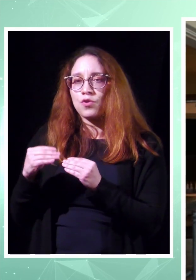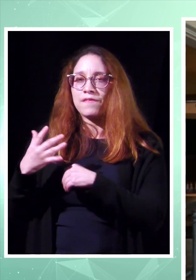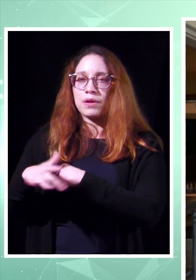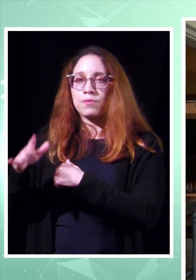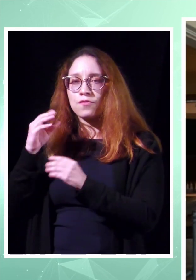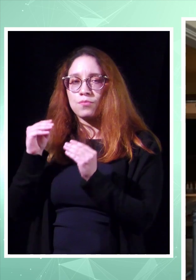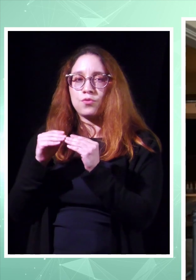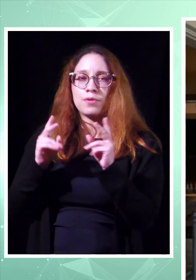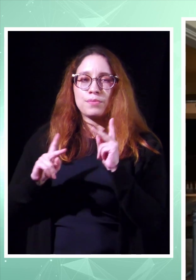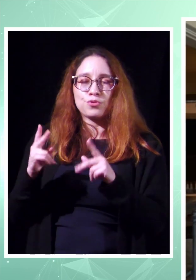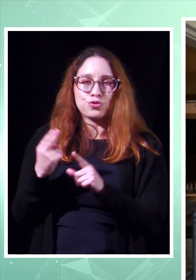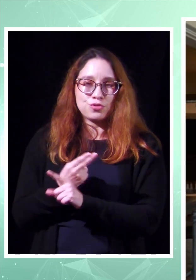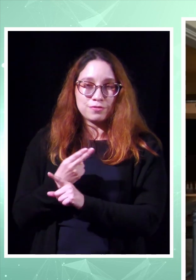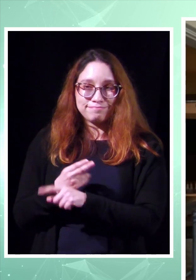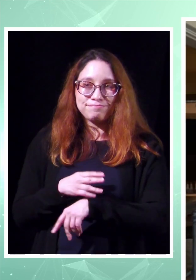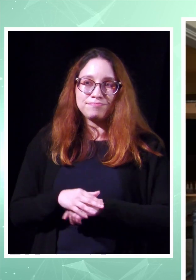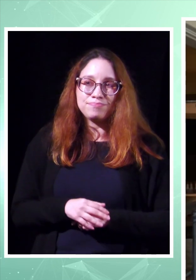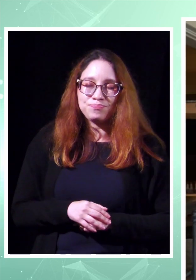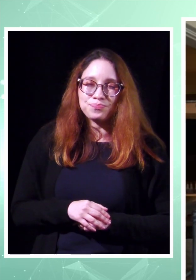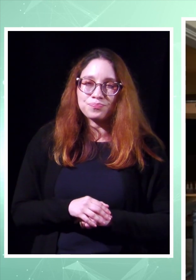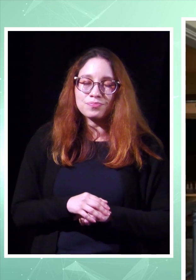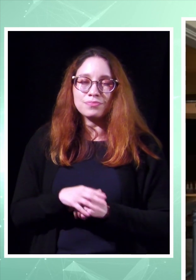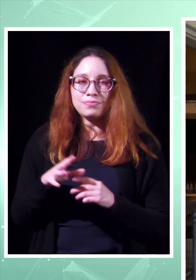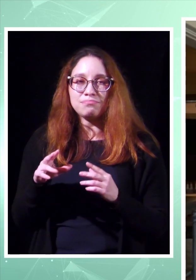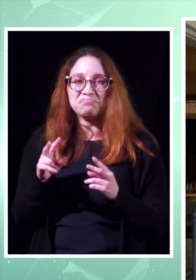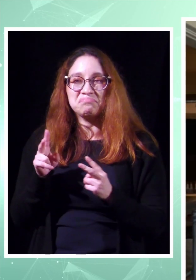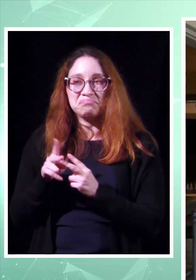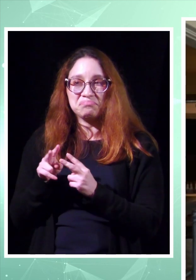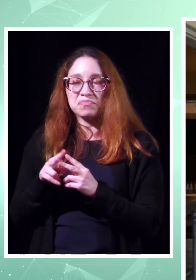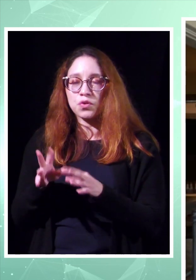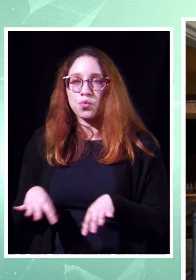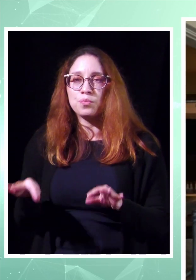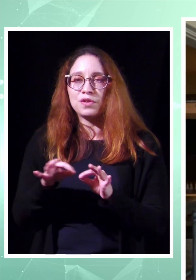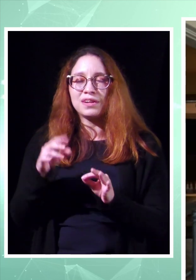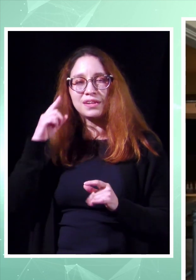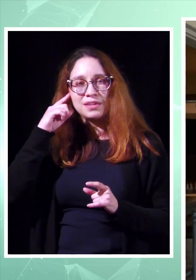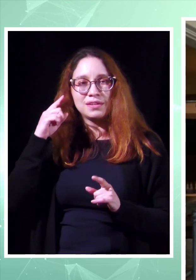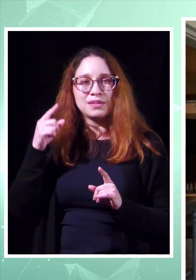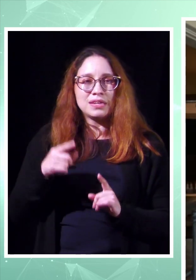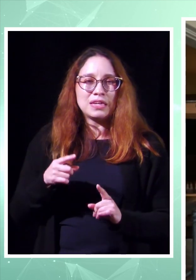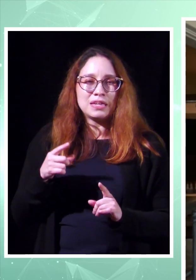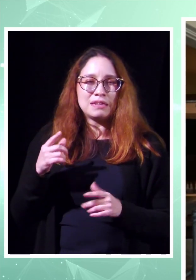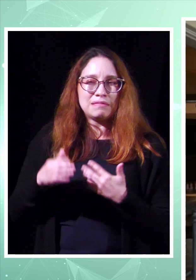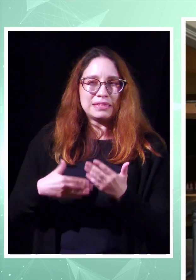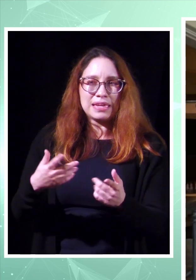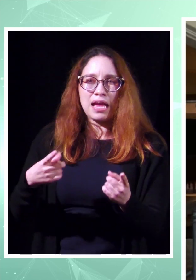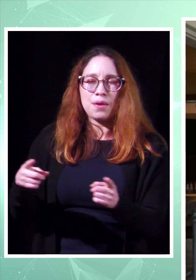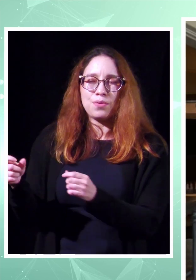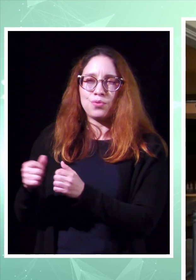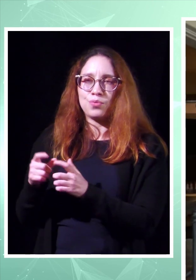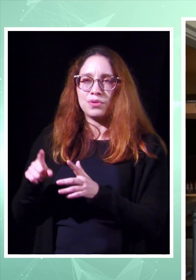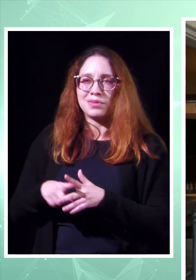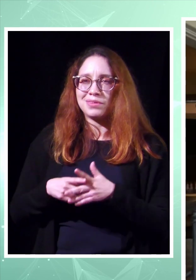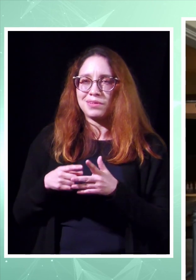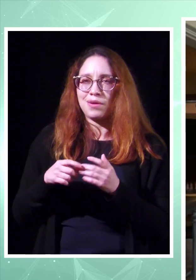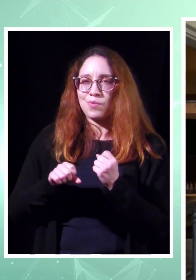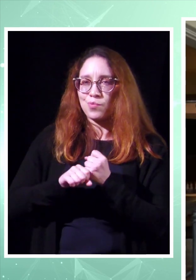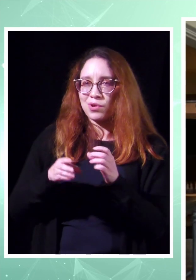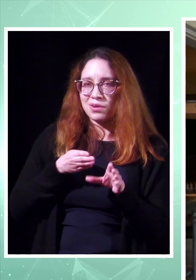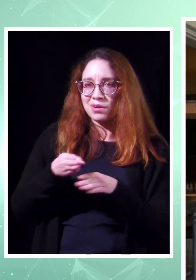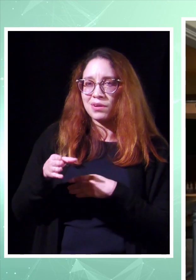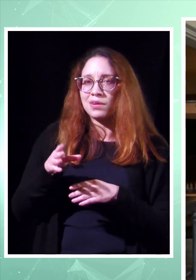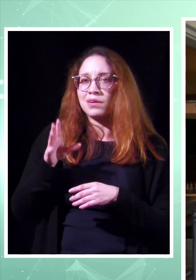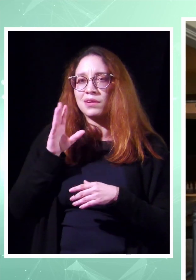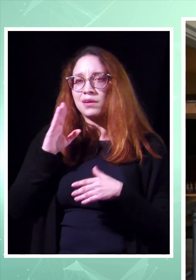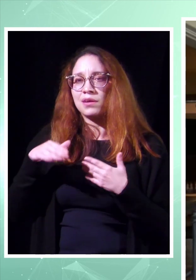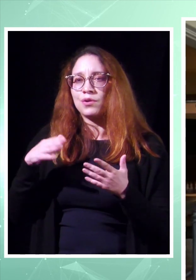people. And so both of those things are very, very important. And I think that's the way we'll see it play out when these drugs hit the market. Our anticipation